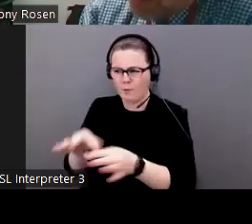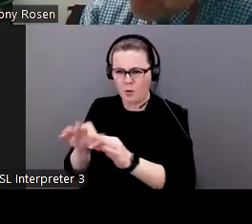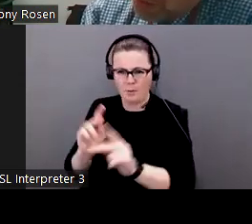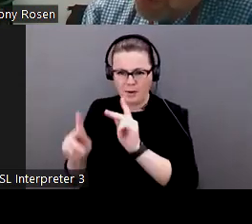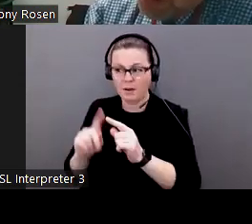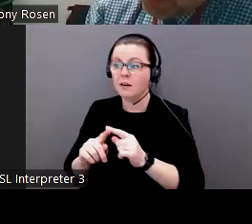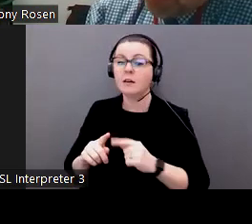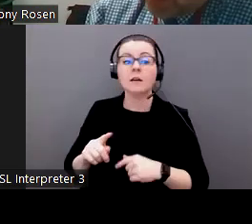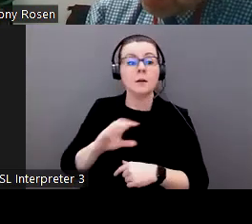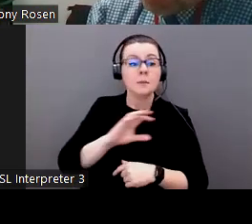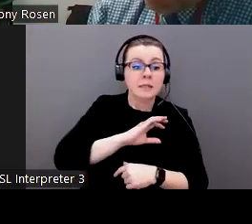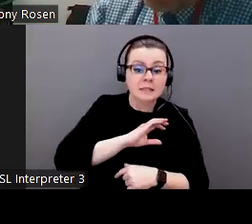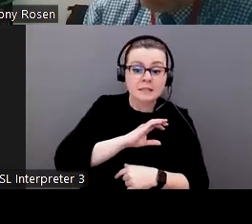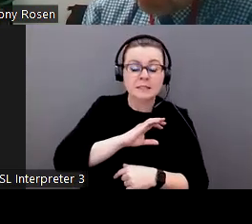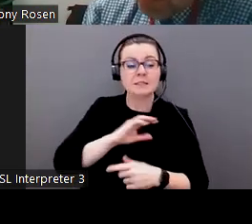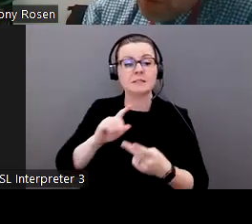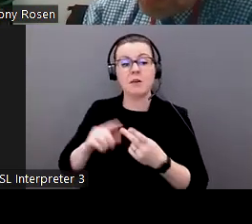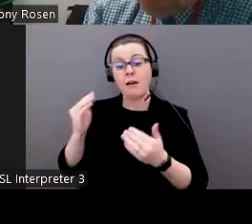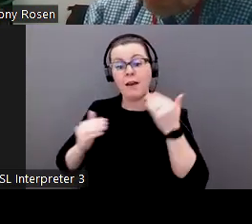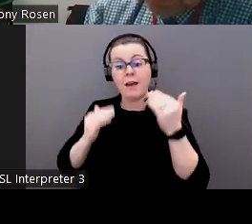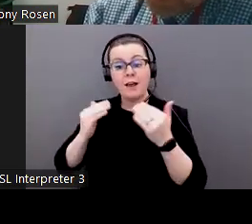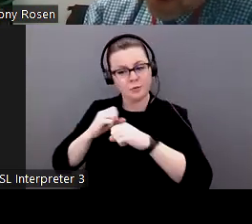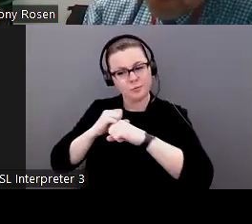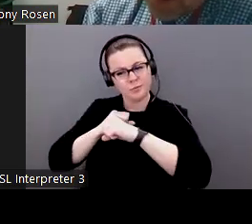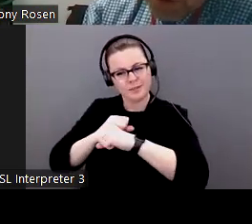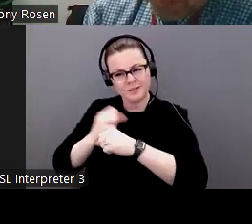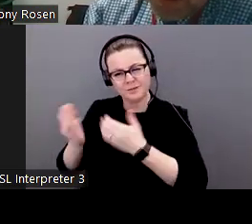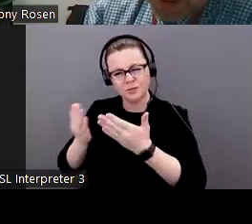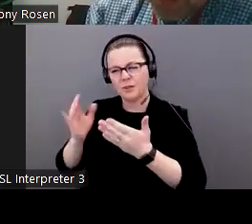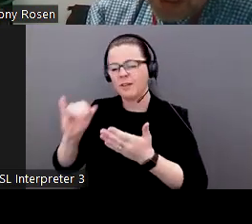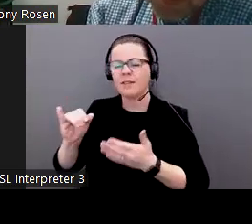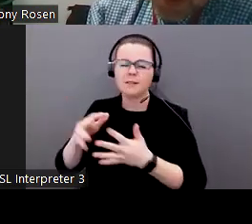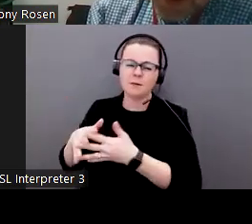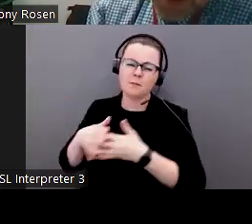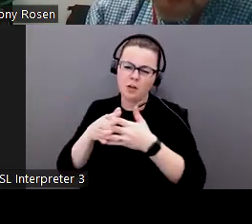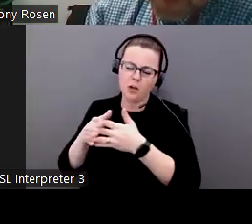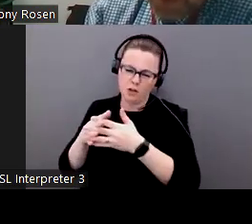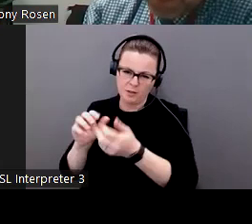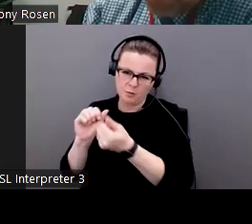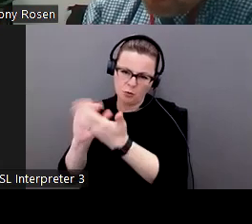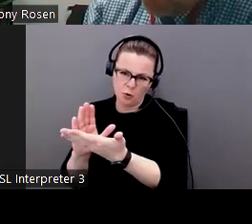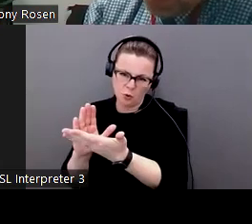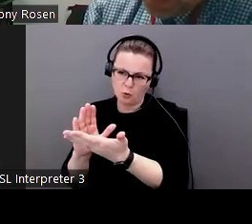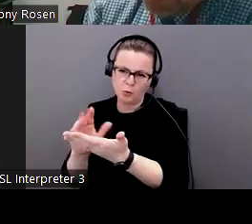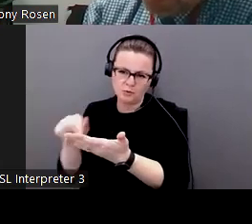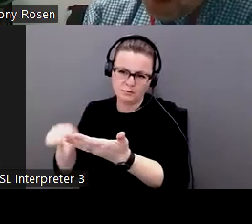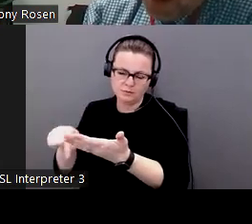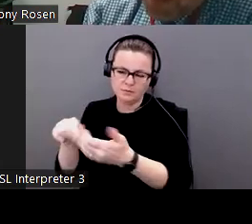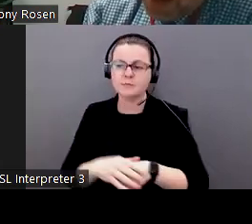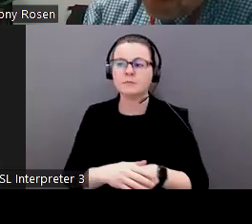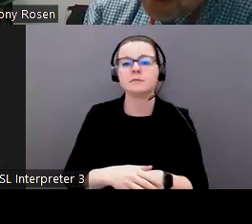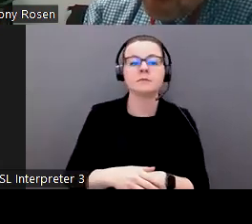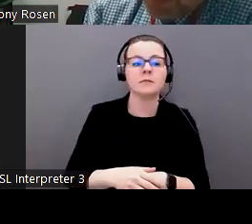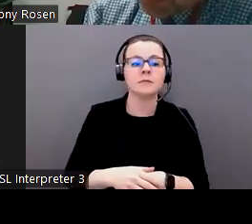adult protective services, which of course is a US approach to adult protection as appropriate. They coordinate with the